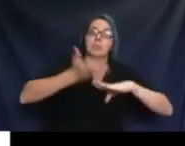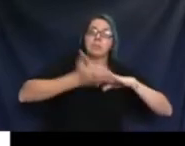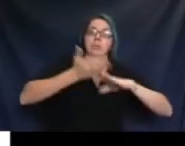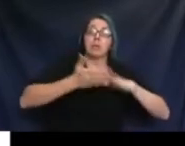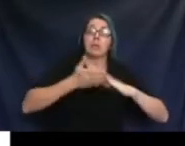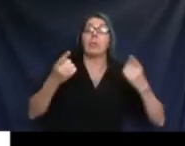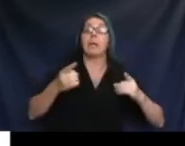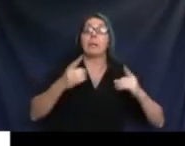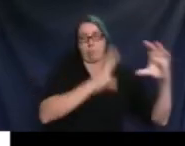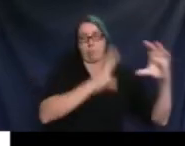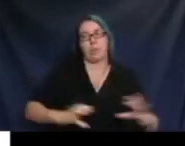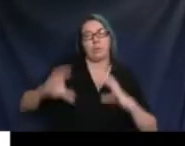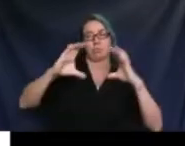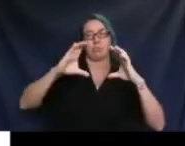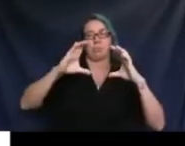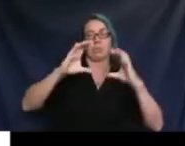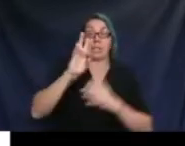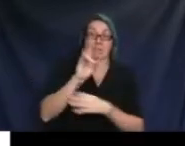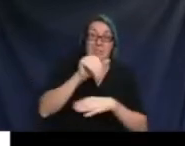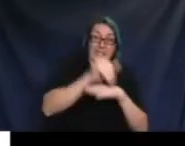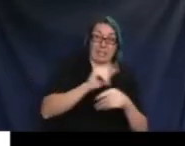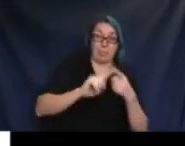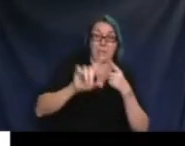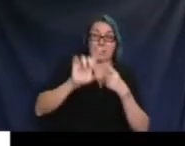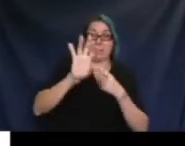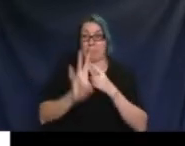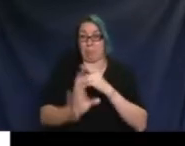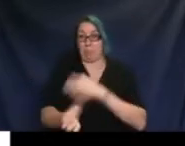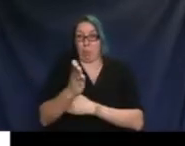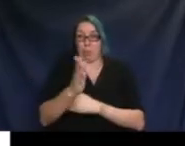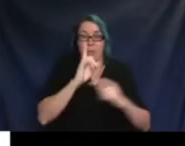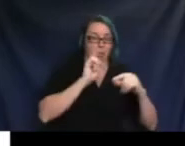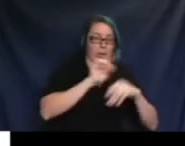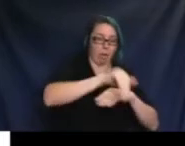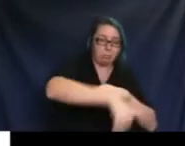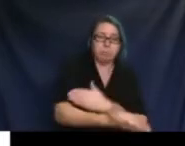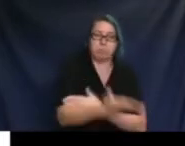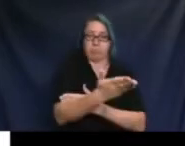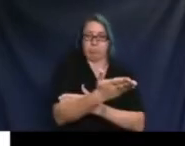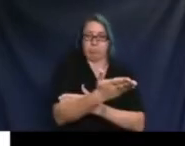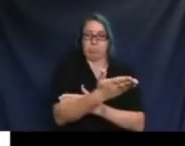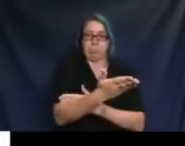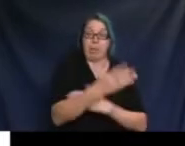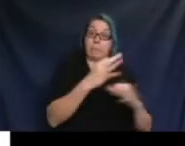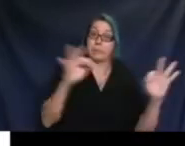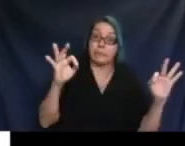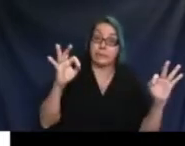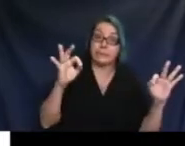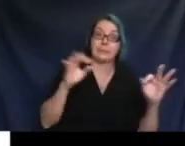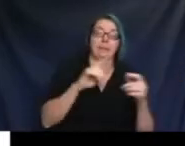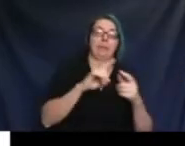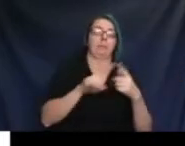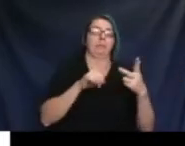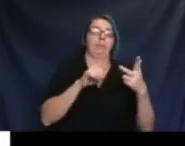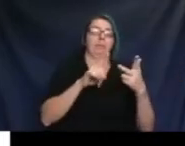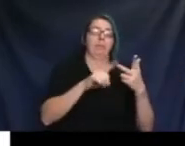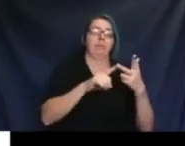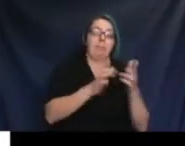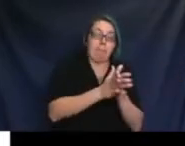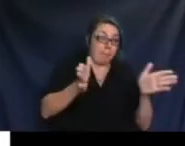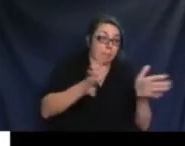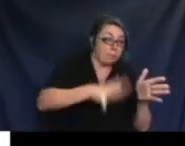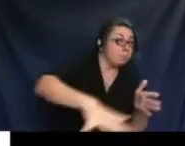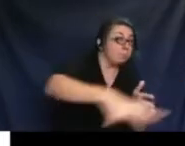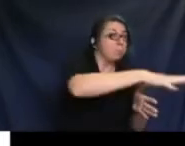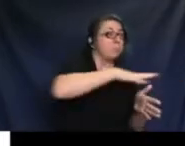They need to take place in Toronto in the public right of way. They need to be free and open to the public, and they have to be accessible.